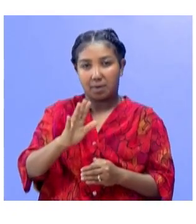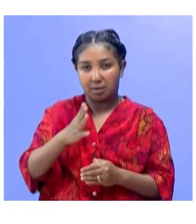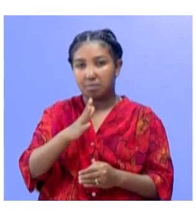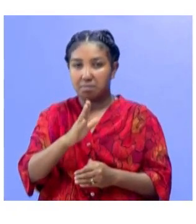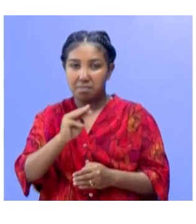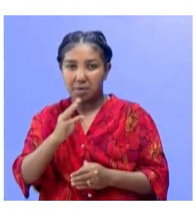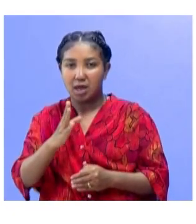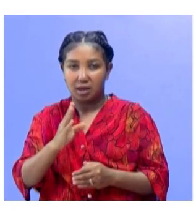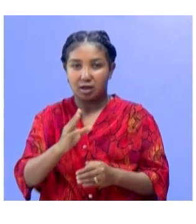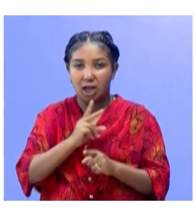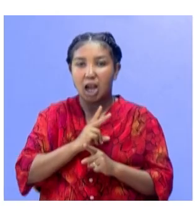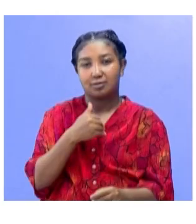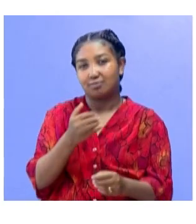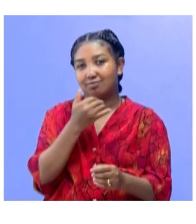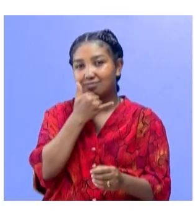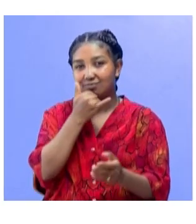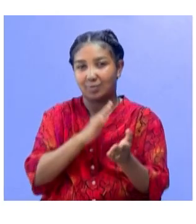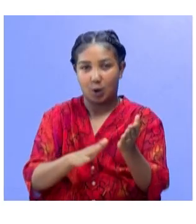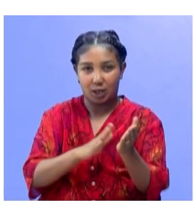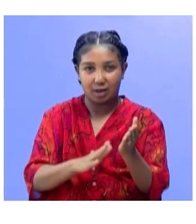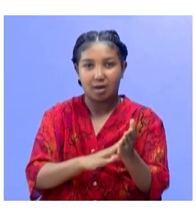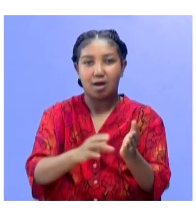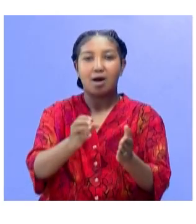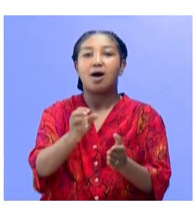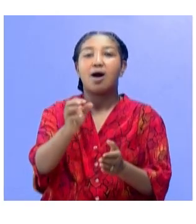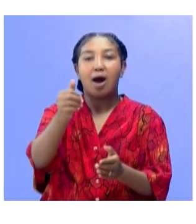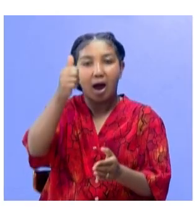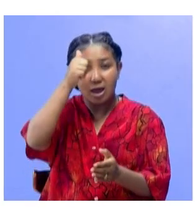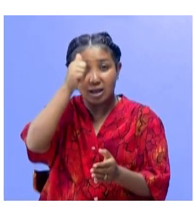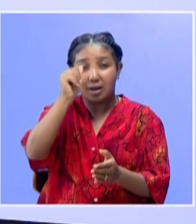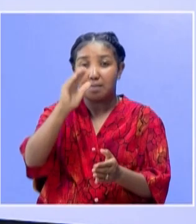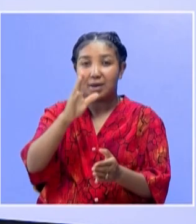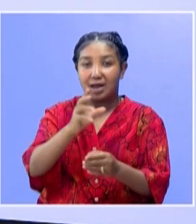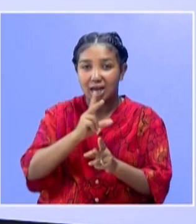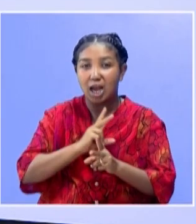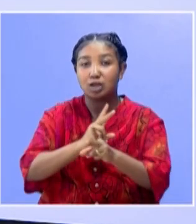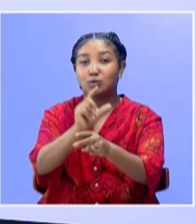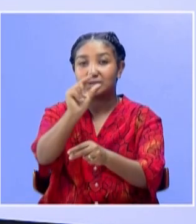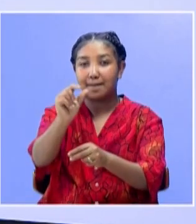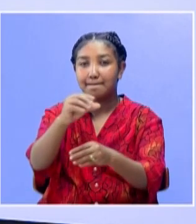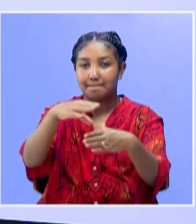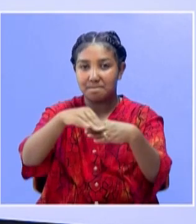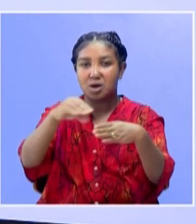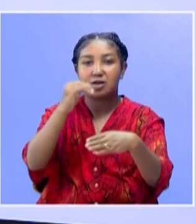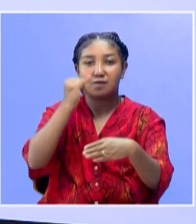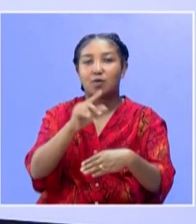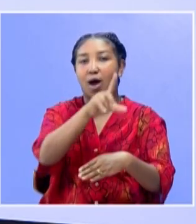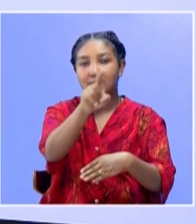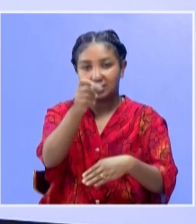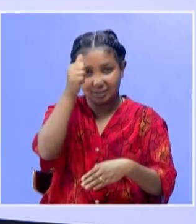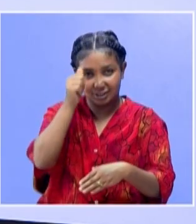Ayele may lend you. Ayele may lend you some money if you ask